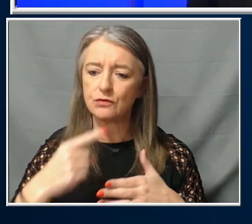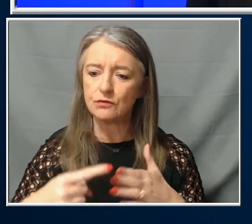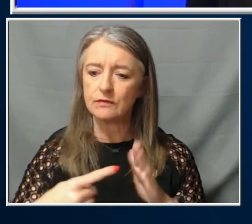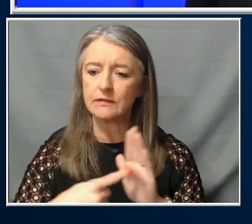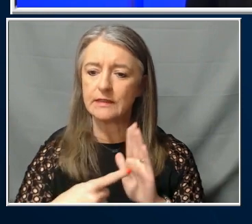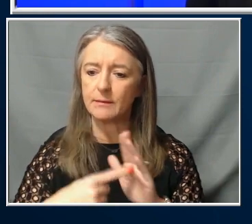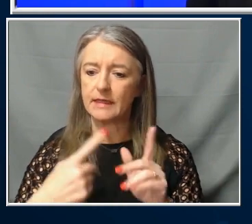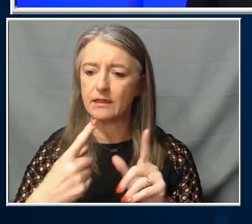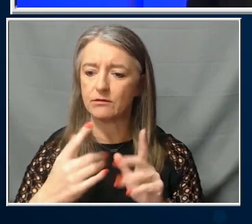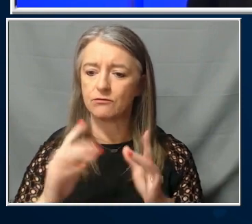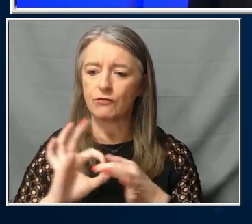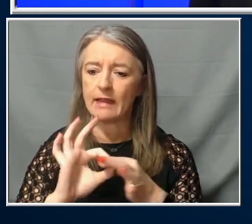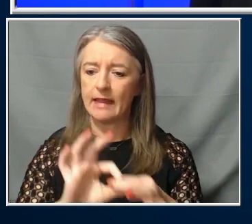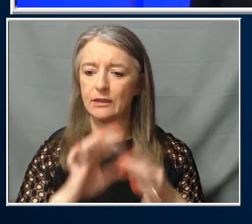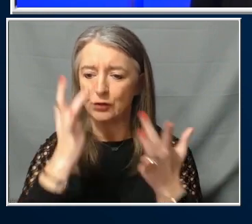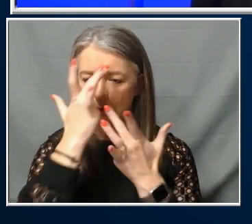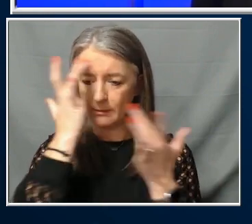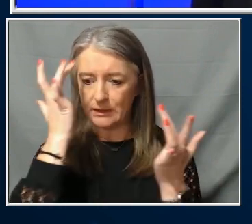dementia?